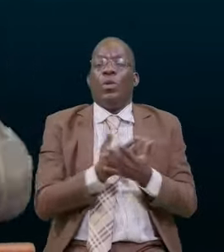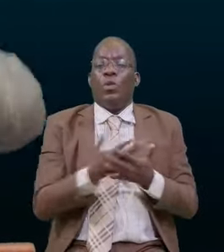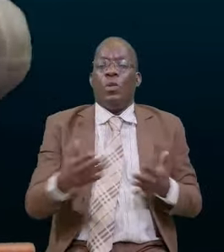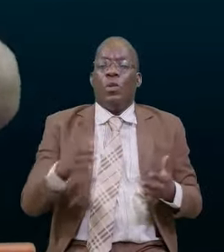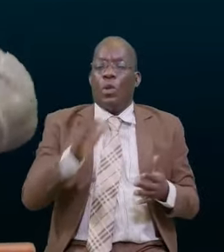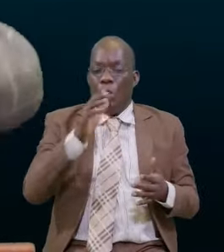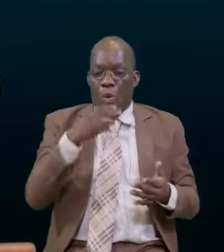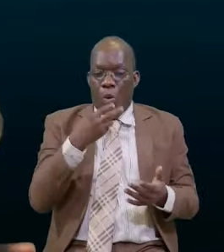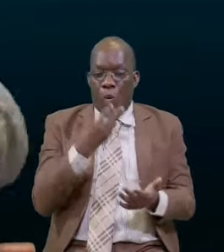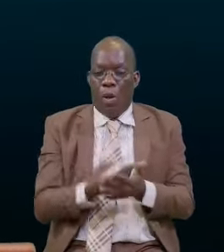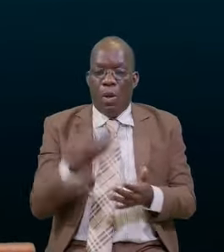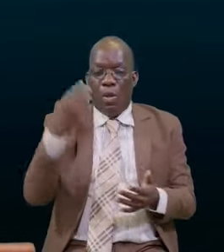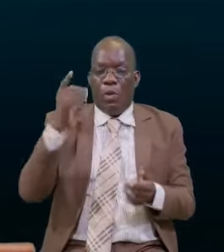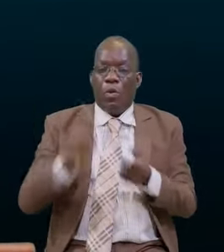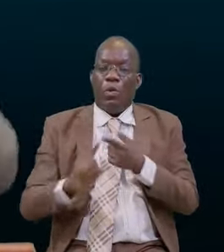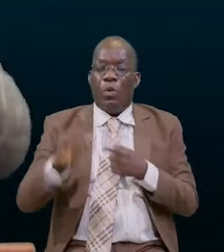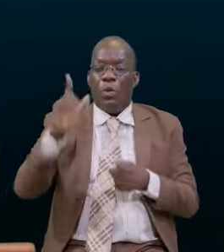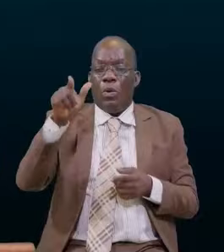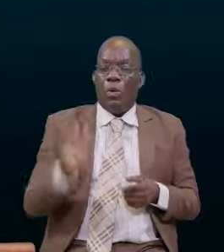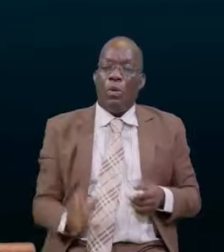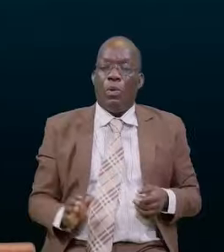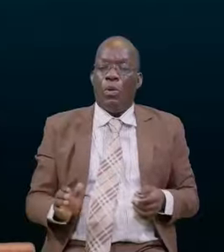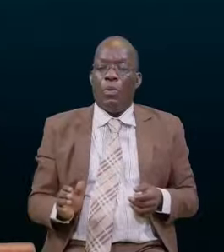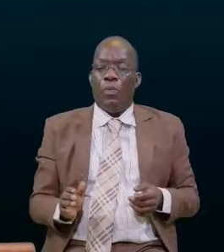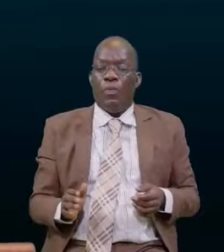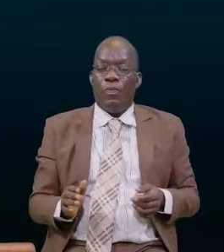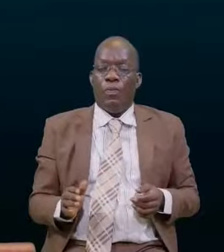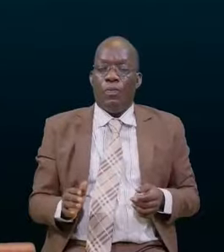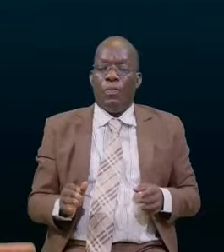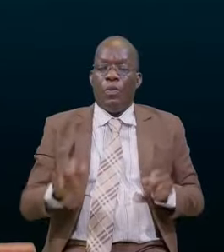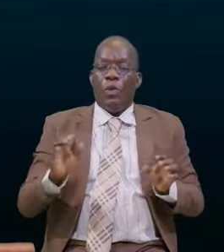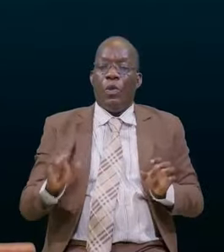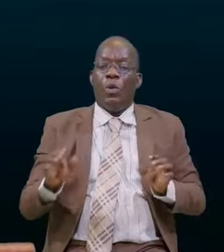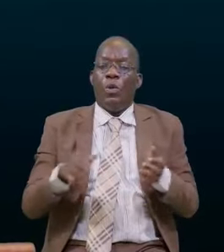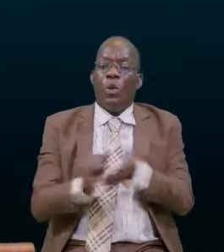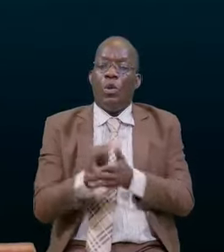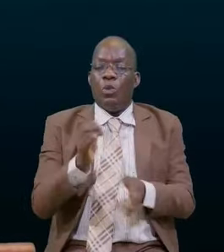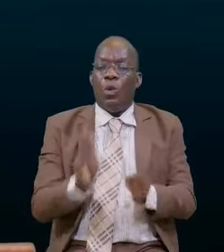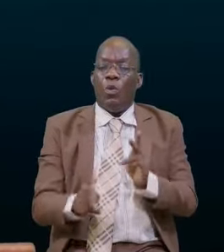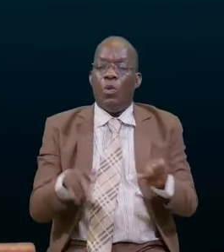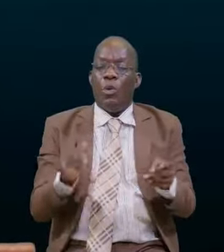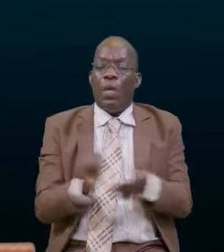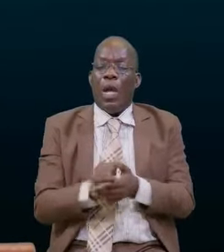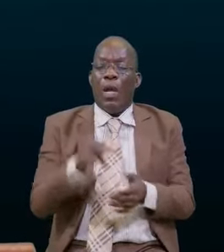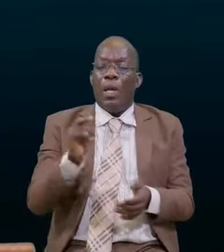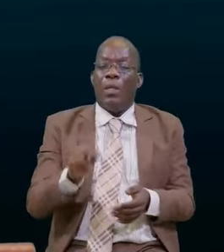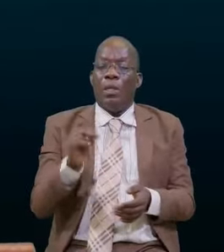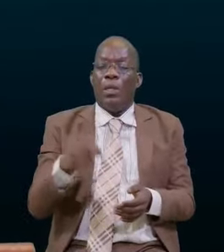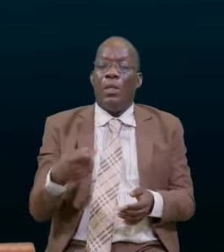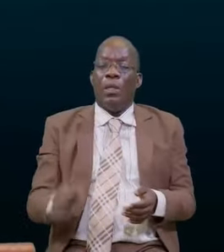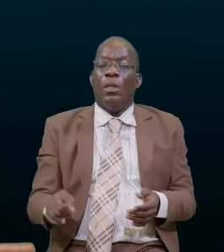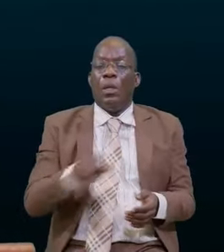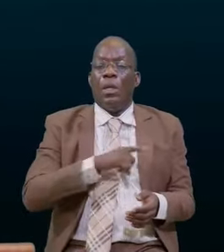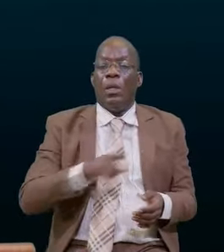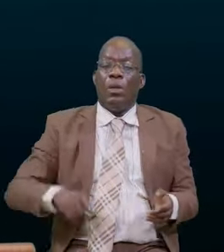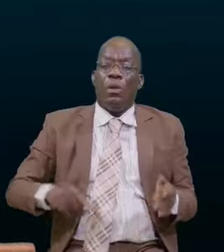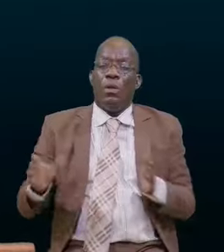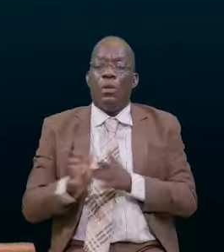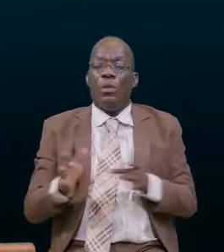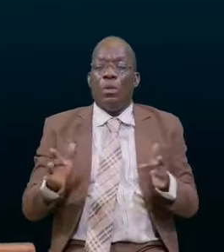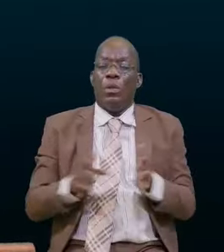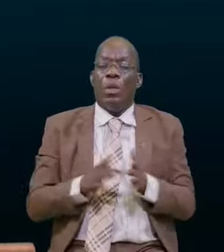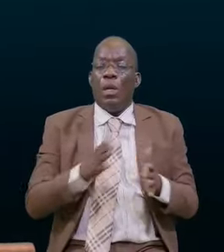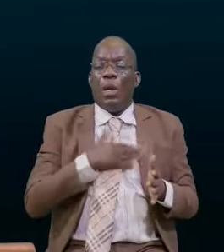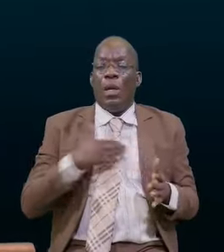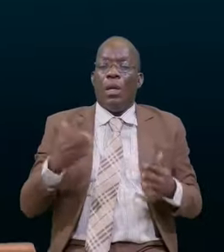people that are in need of the Gospel those people who need the the Lord Jesus Christ and share the word of God with them